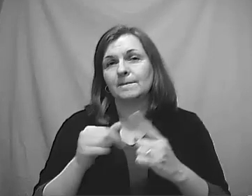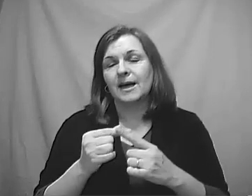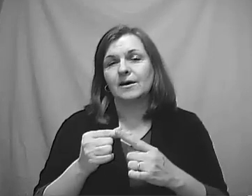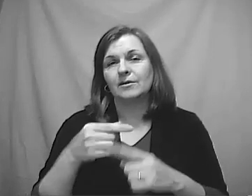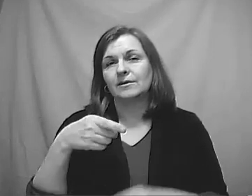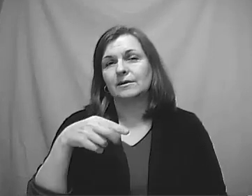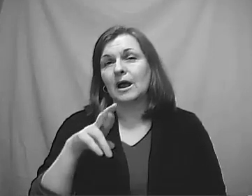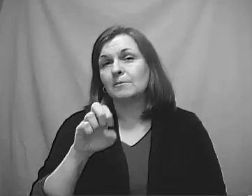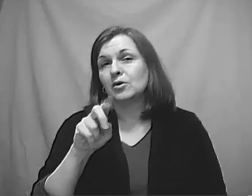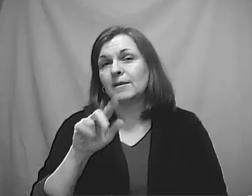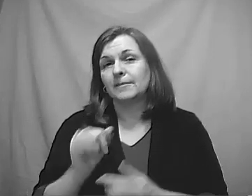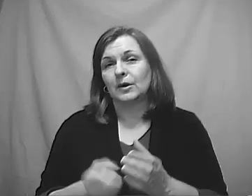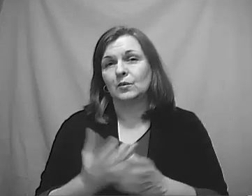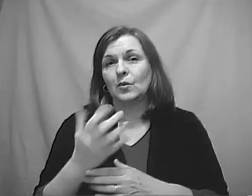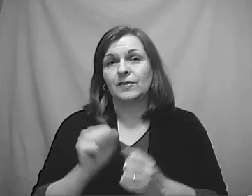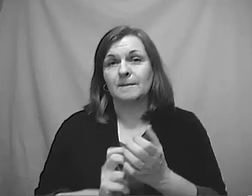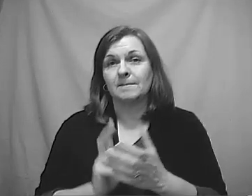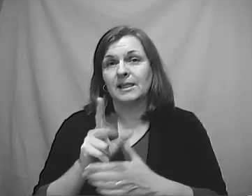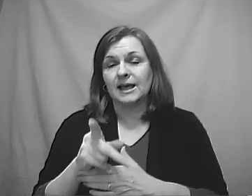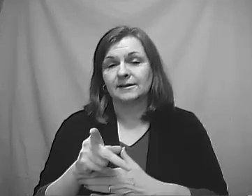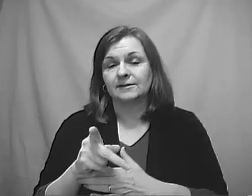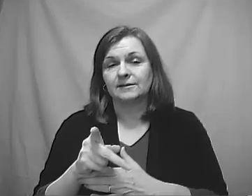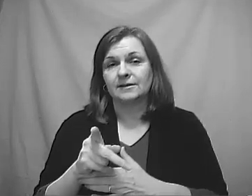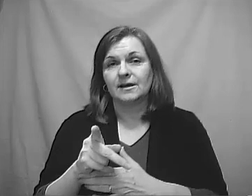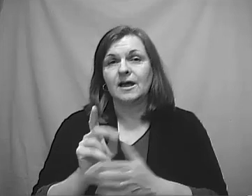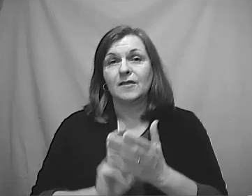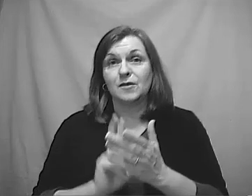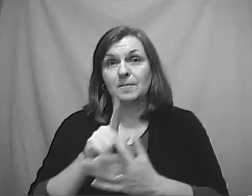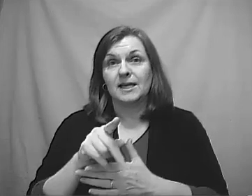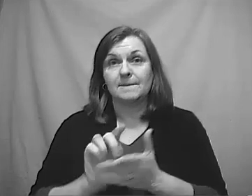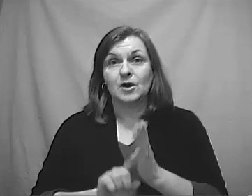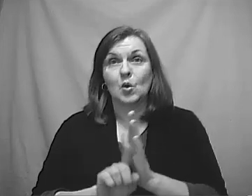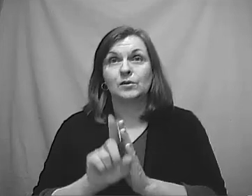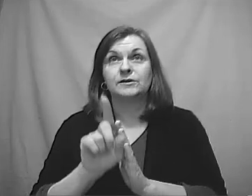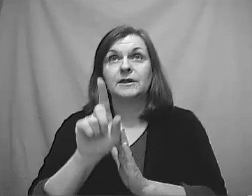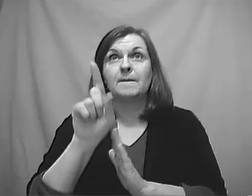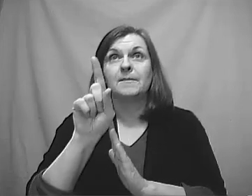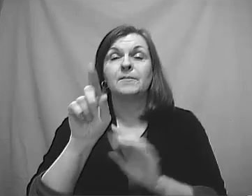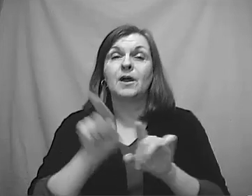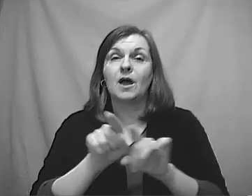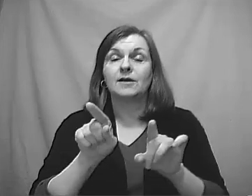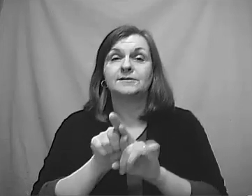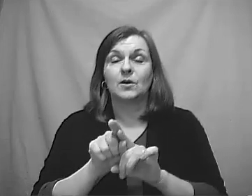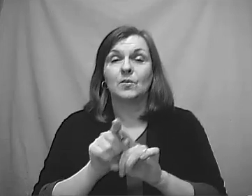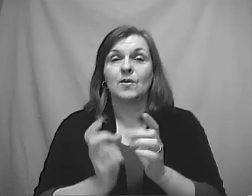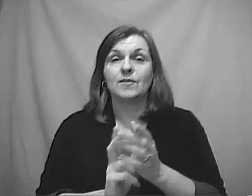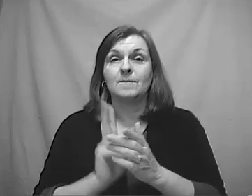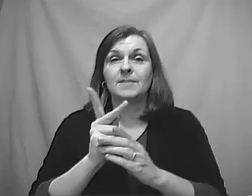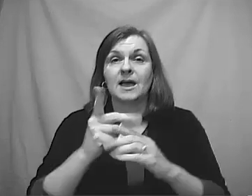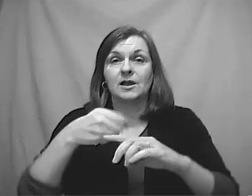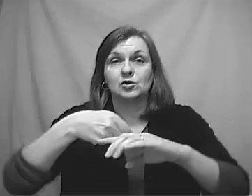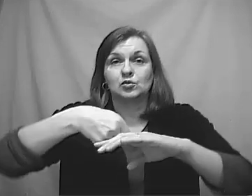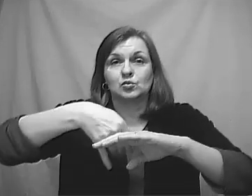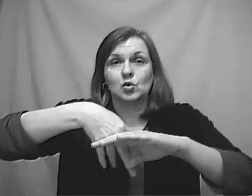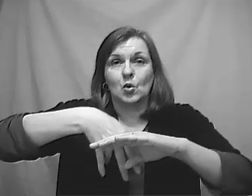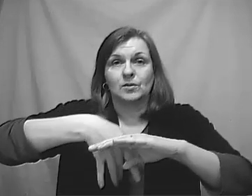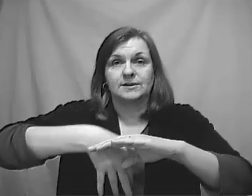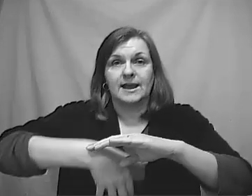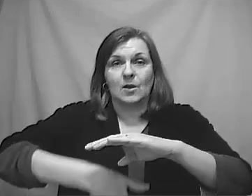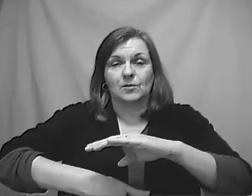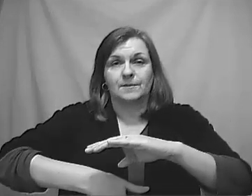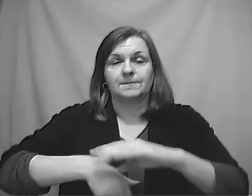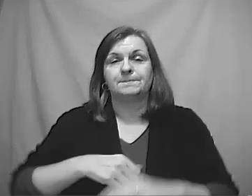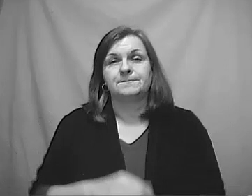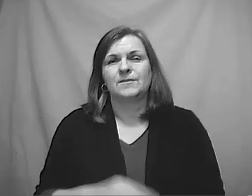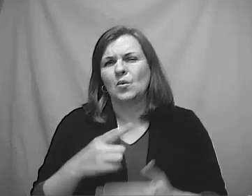When we talk about primary growth in plants, we not only talk about the plant getting taller above ground, we also have to talk about